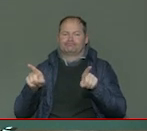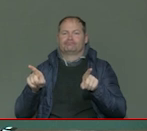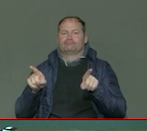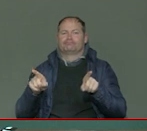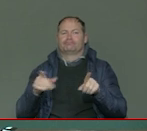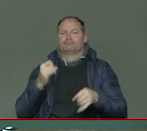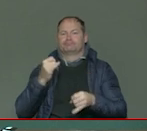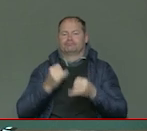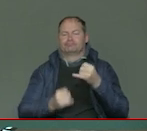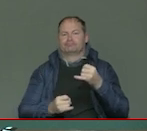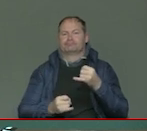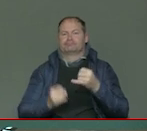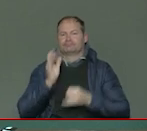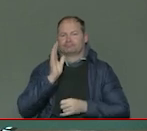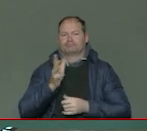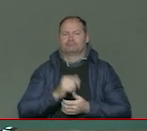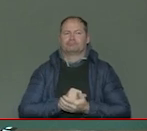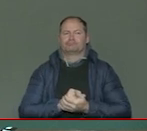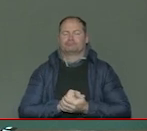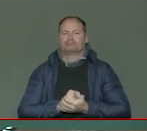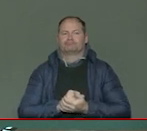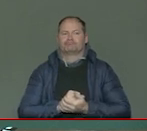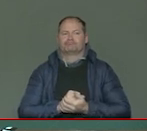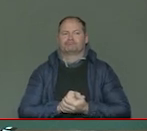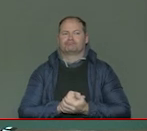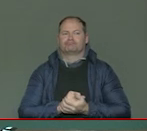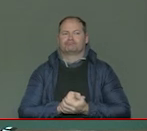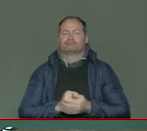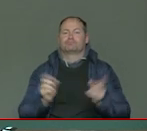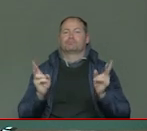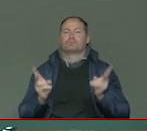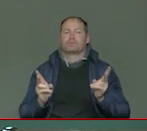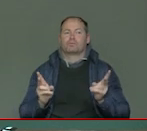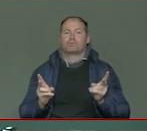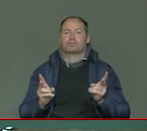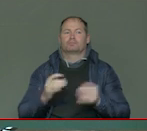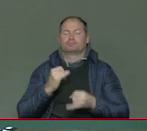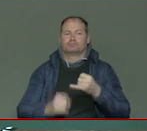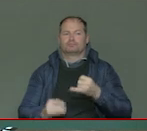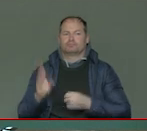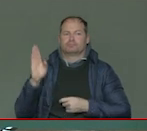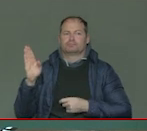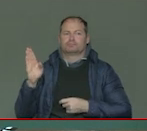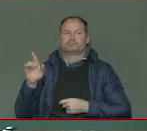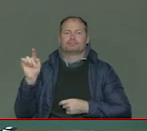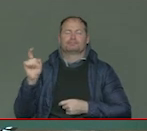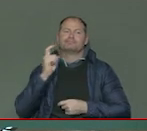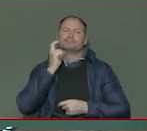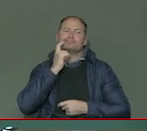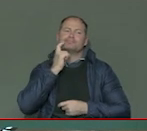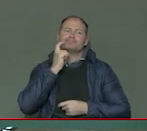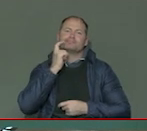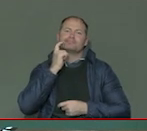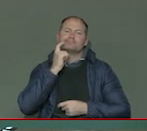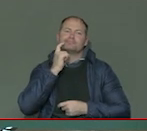an error, a mistake. So normally the mistake will be here. Normally this is easy. This one is not, most